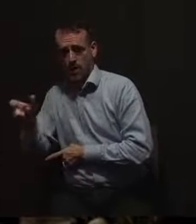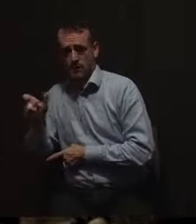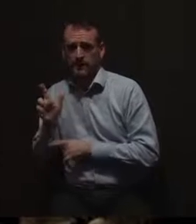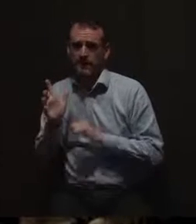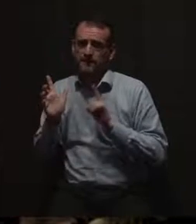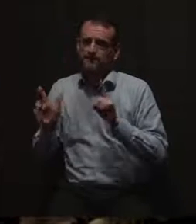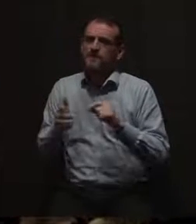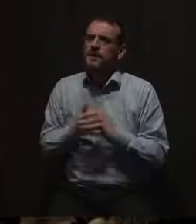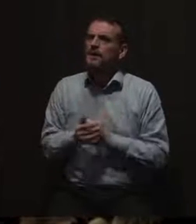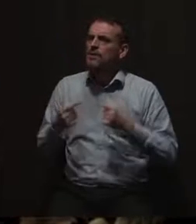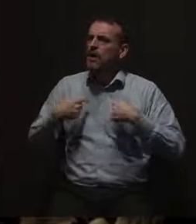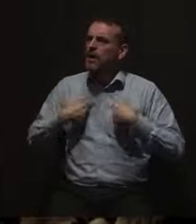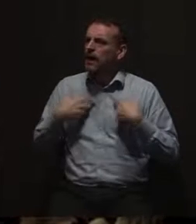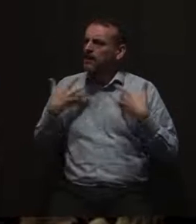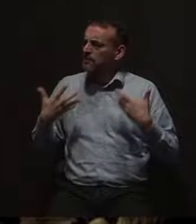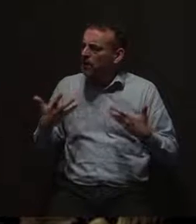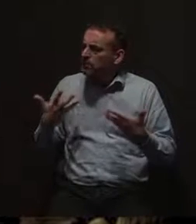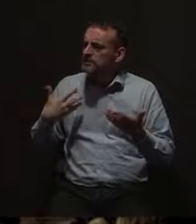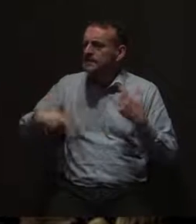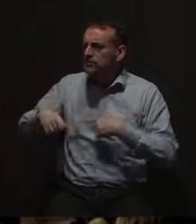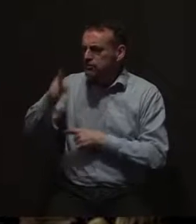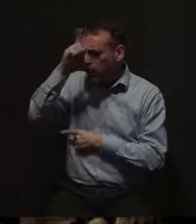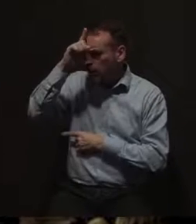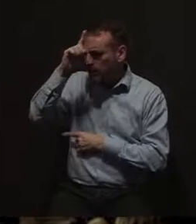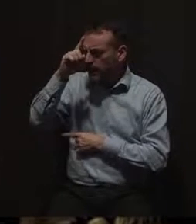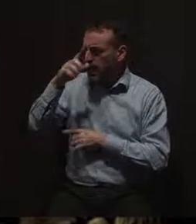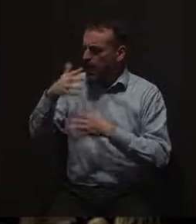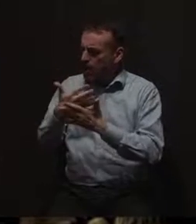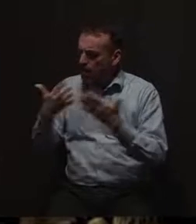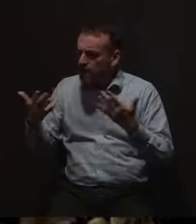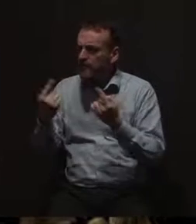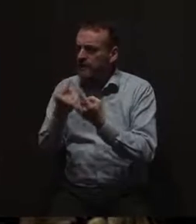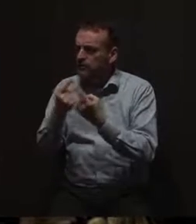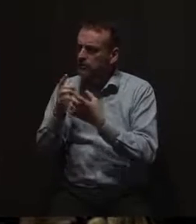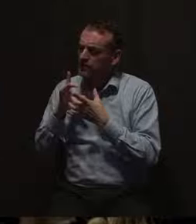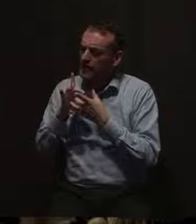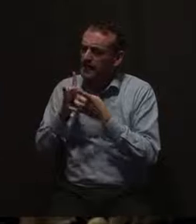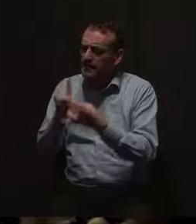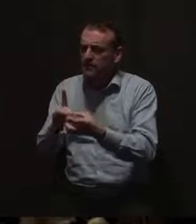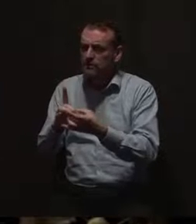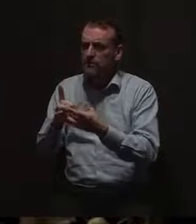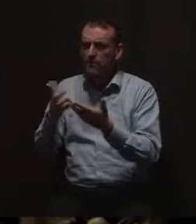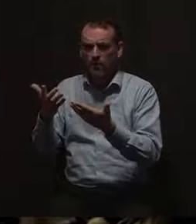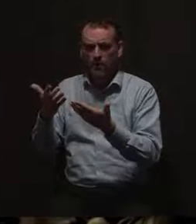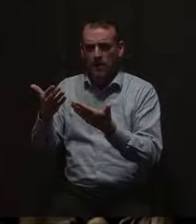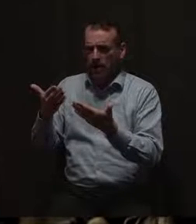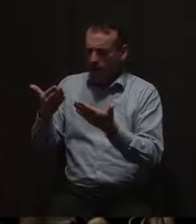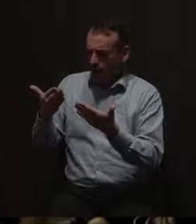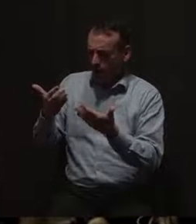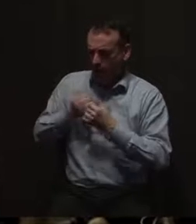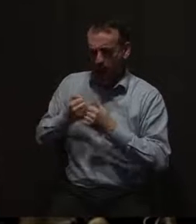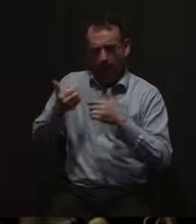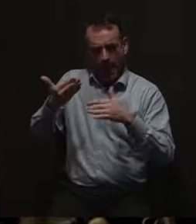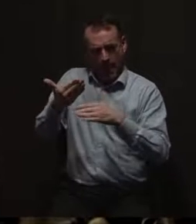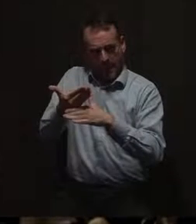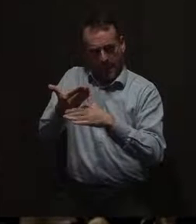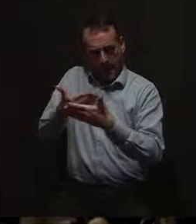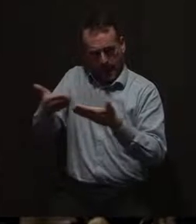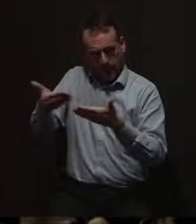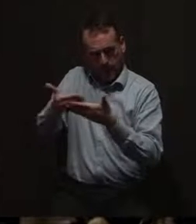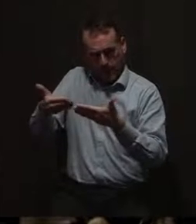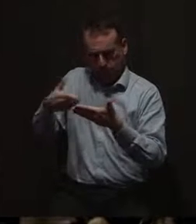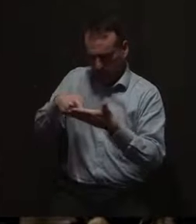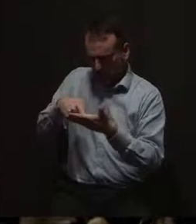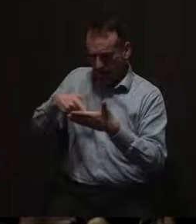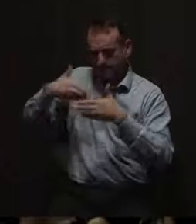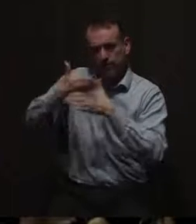debates, which is really, really important. And it does so in the most dysfunctional language possible. We haven't learned